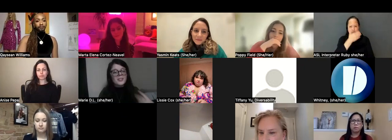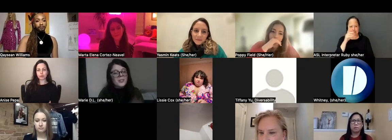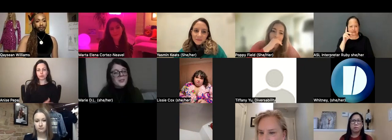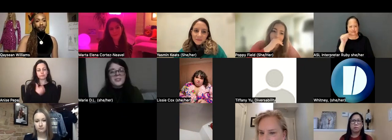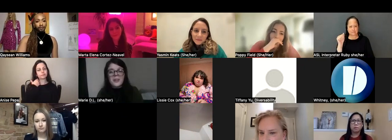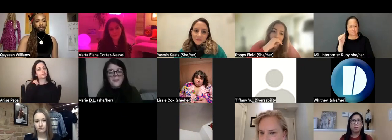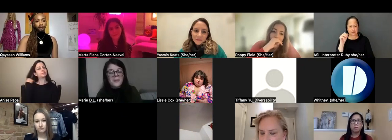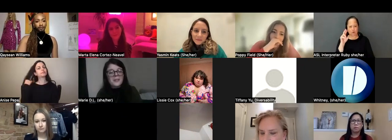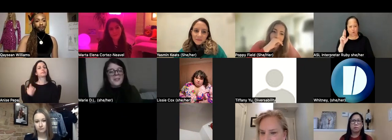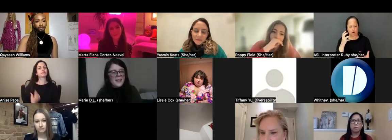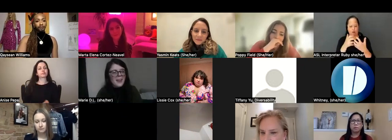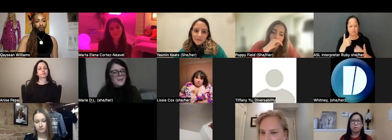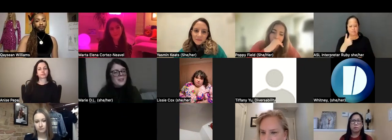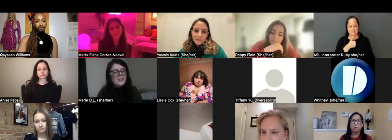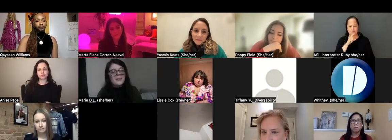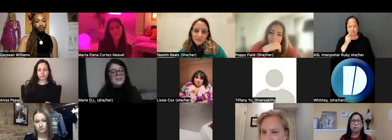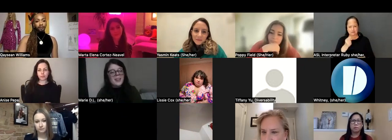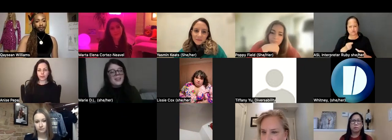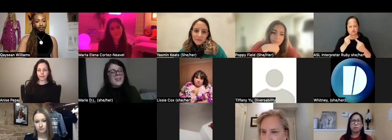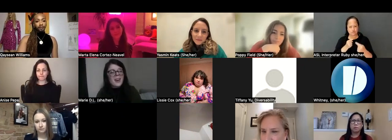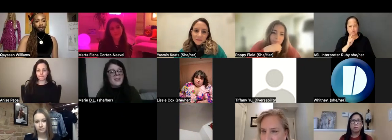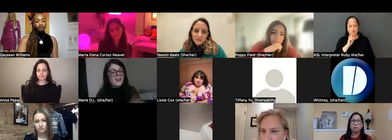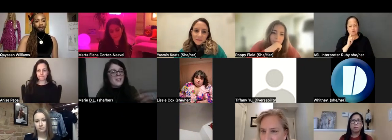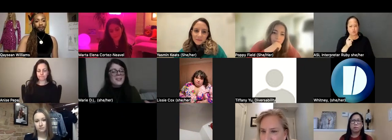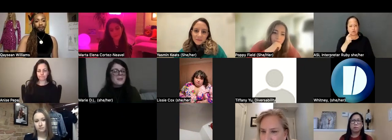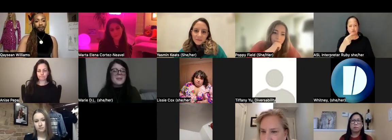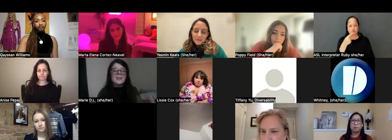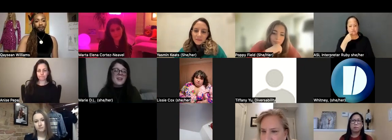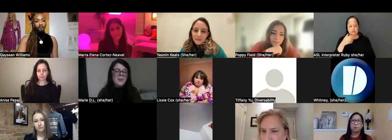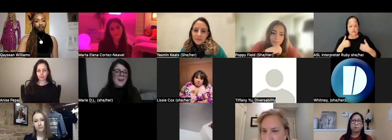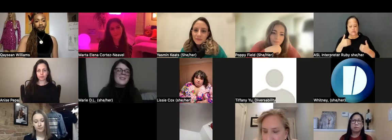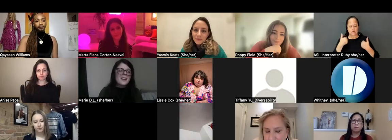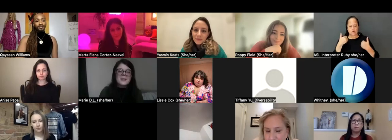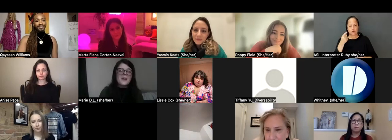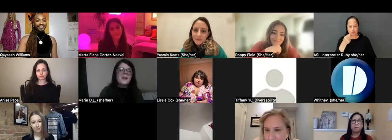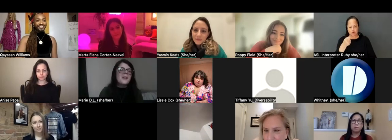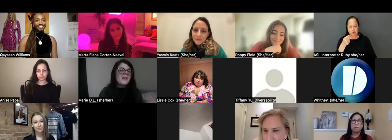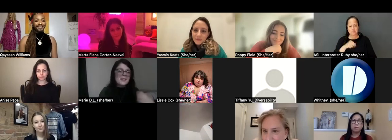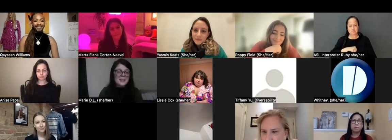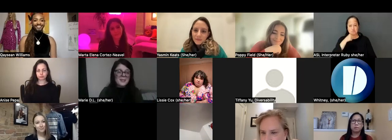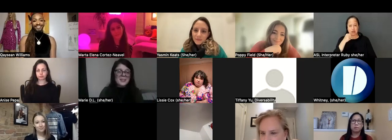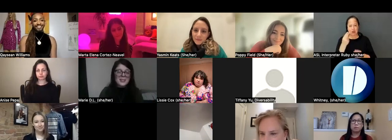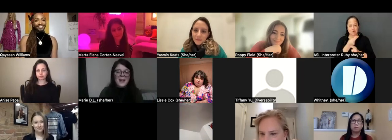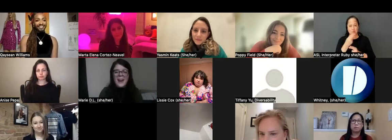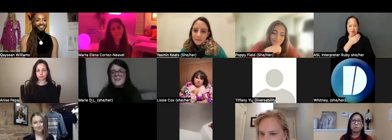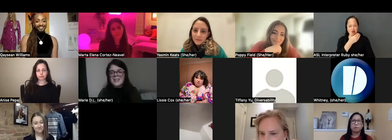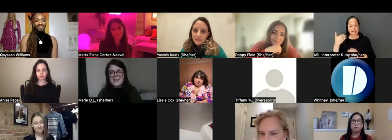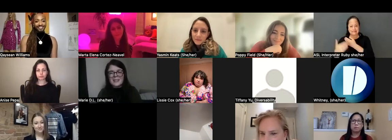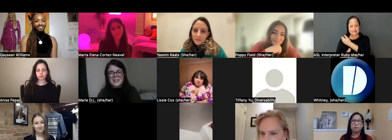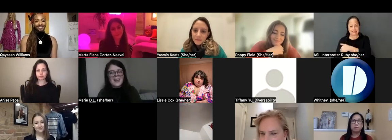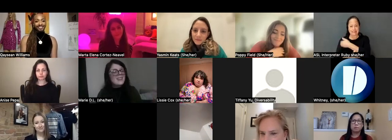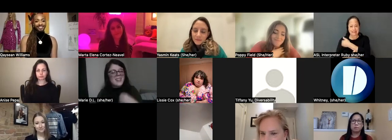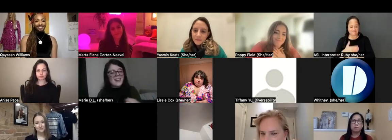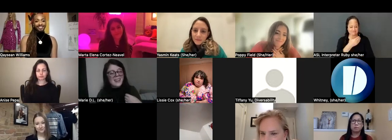the struggle is so real. And when you said that younger you would be so proud that you are wearing a sleeveless shirt, I was just